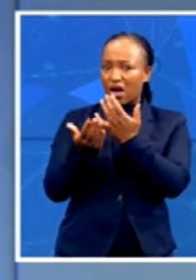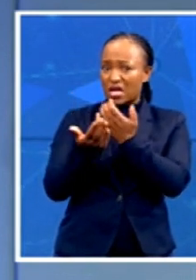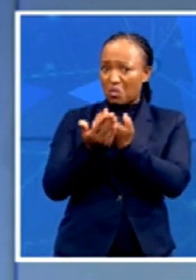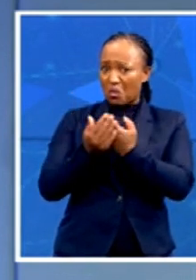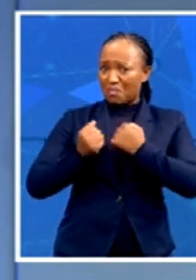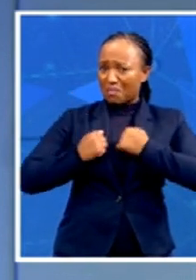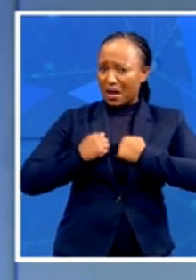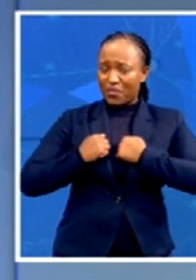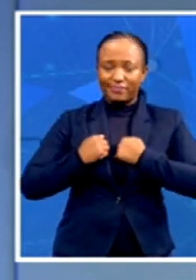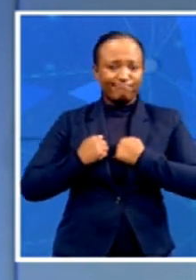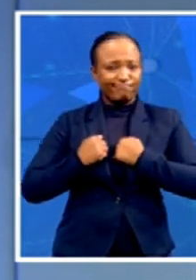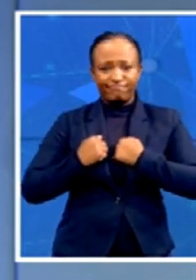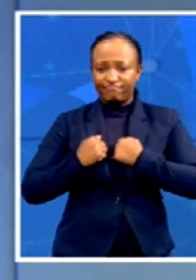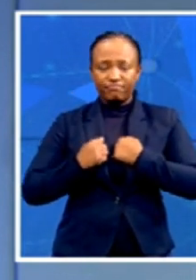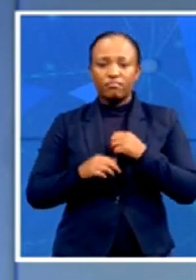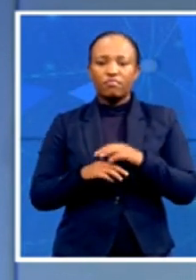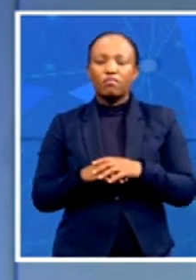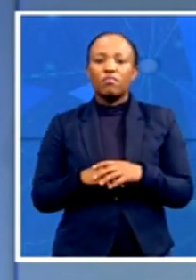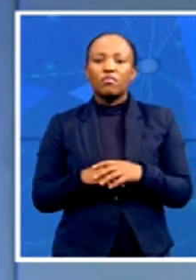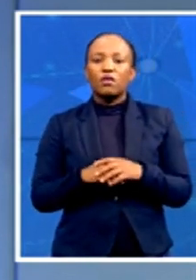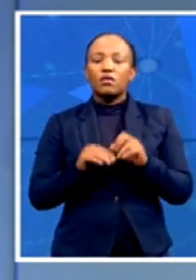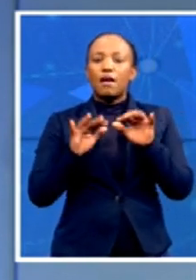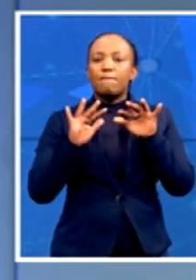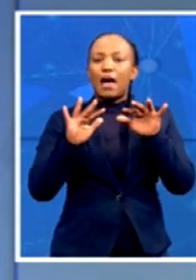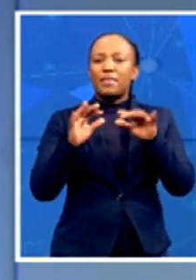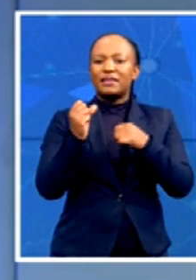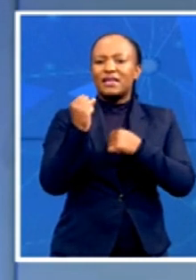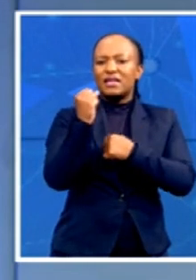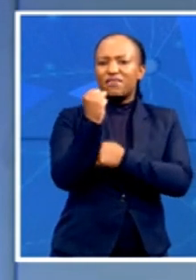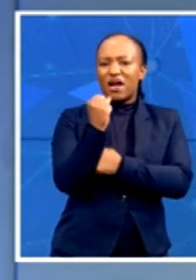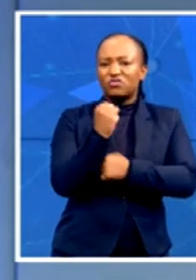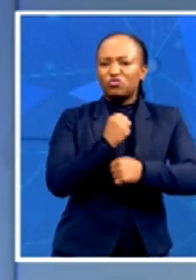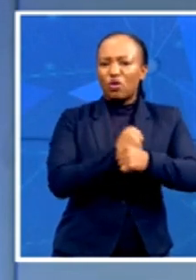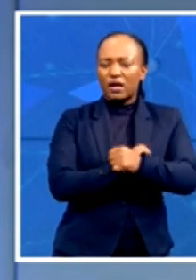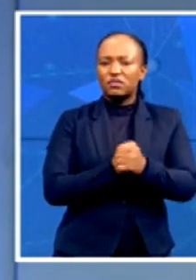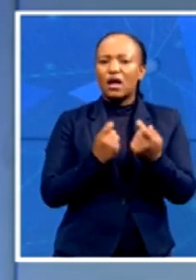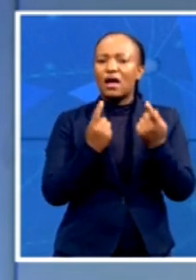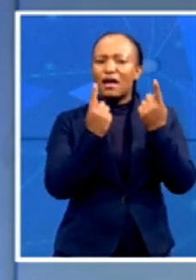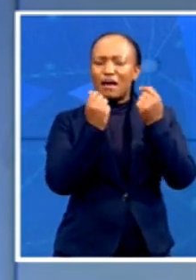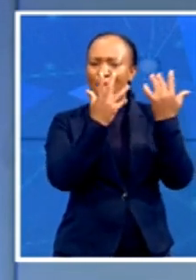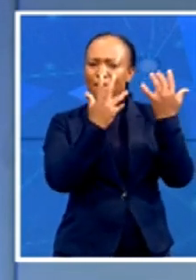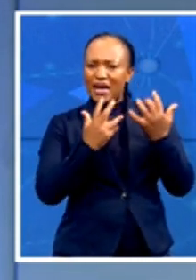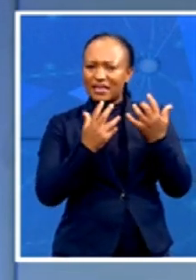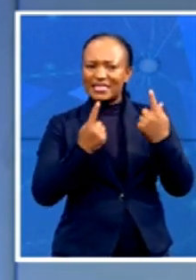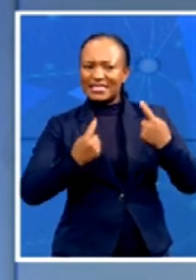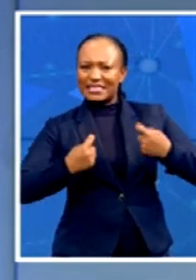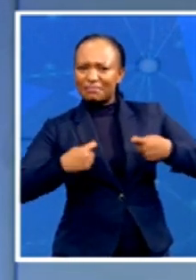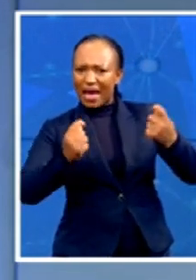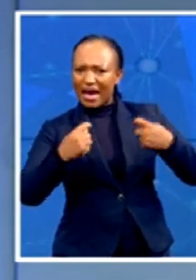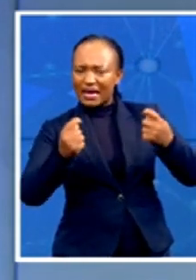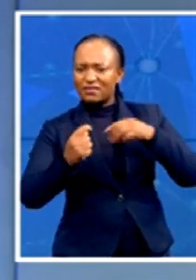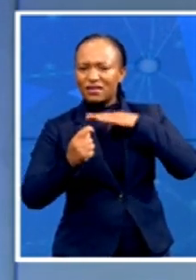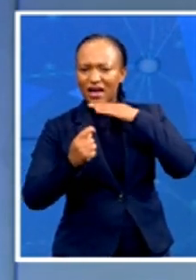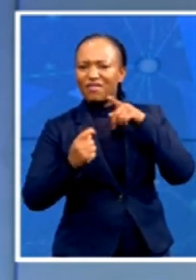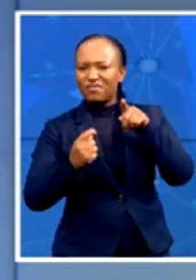Underspending on public infrastructure budgets compounds this problem. That is why Infrastructure